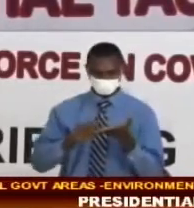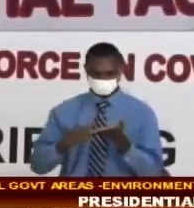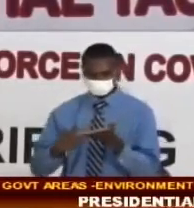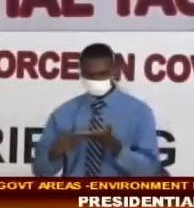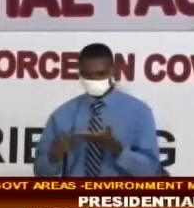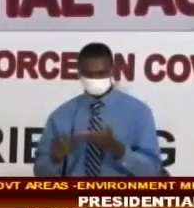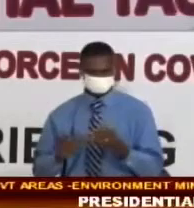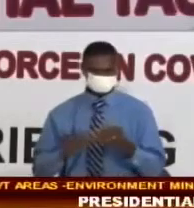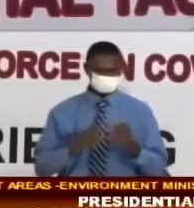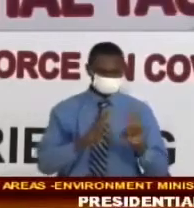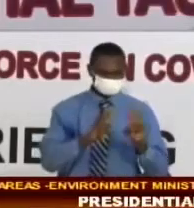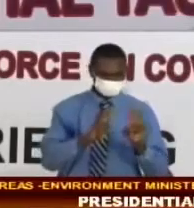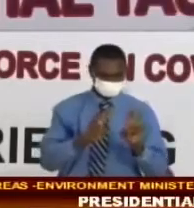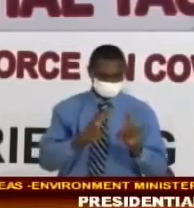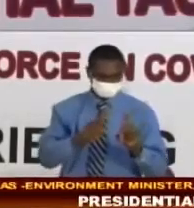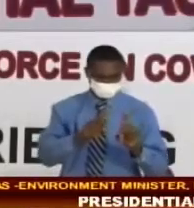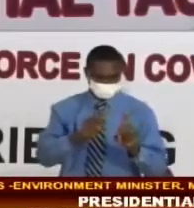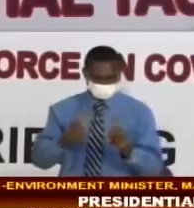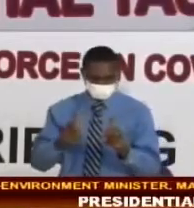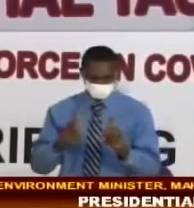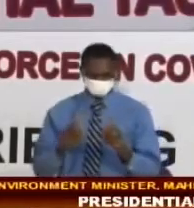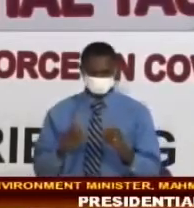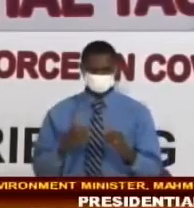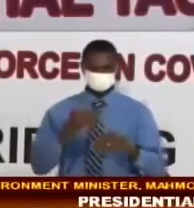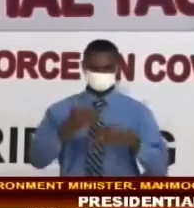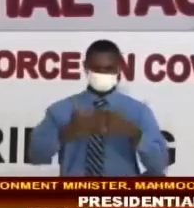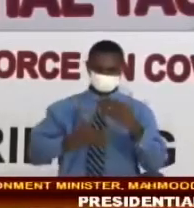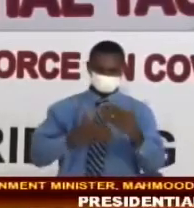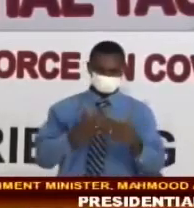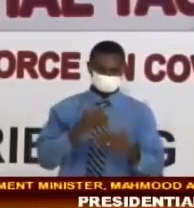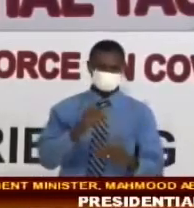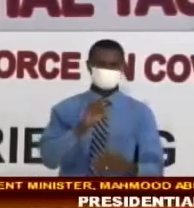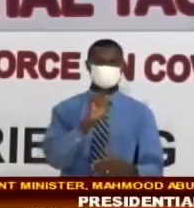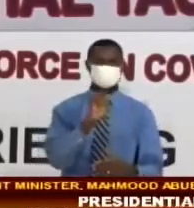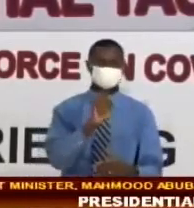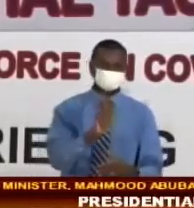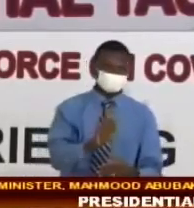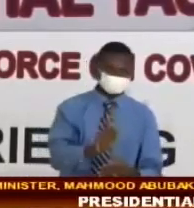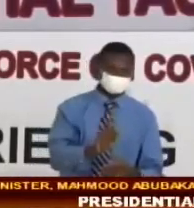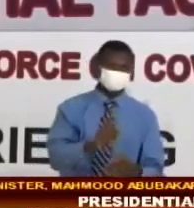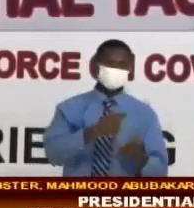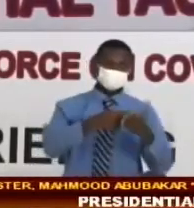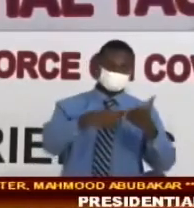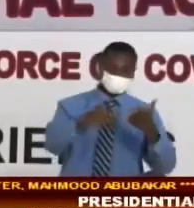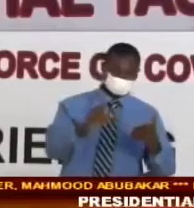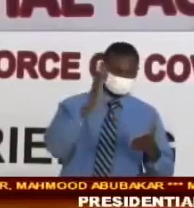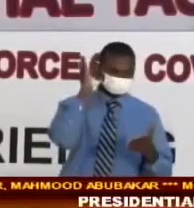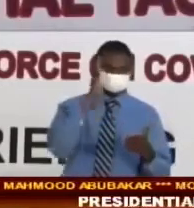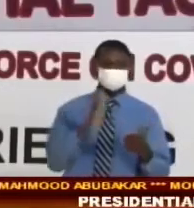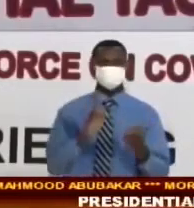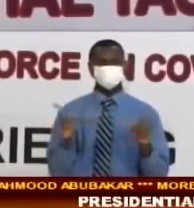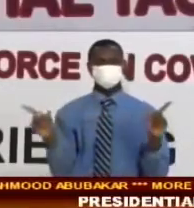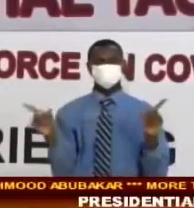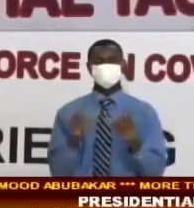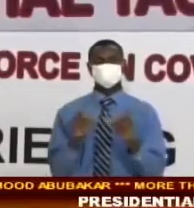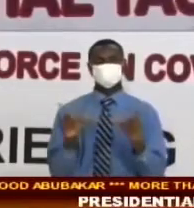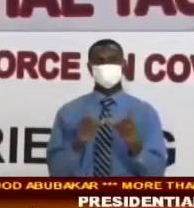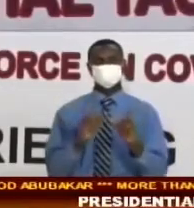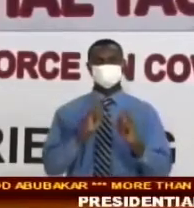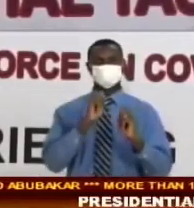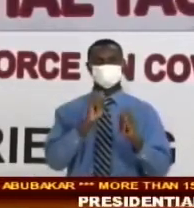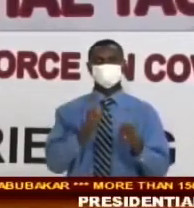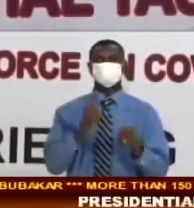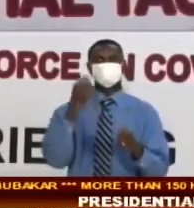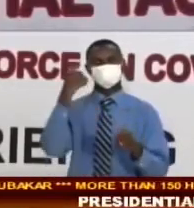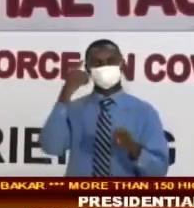investigations, and eventually there are either patented or licensed for mass production and